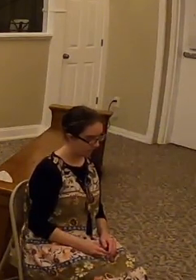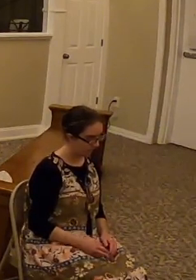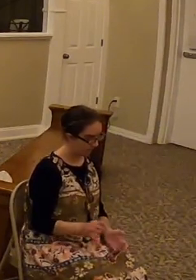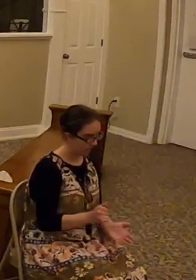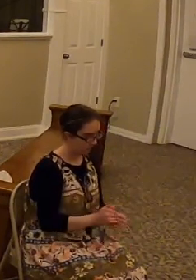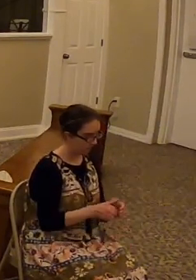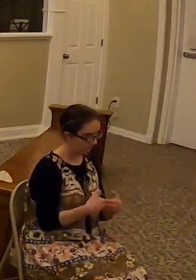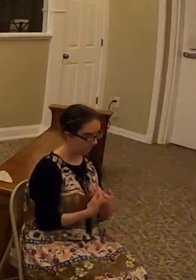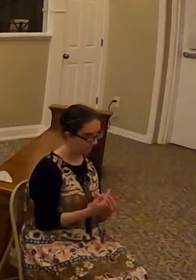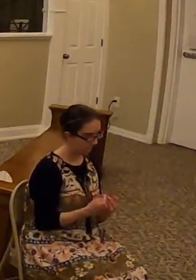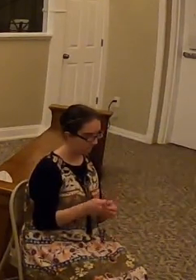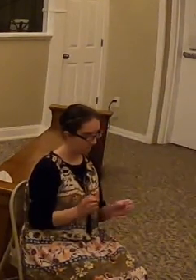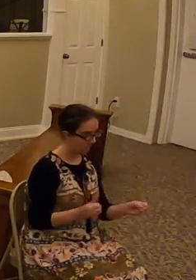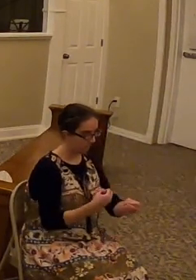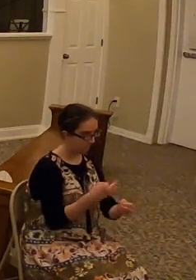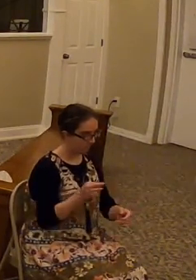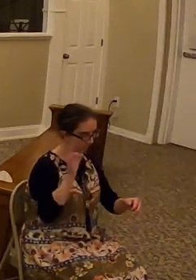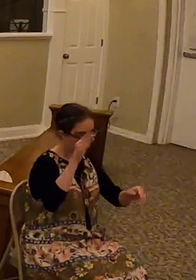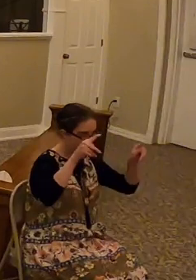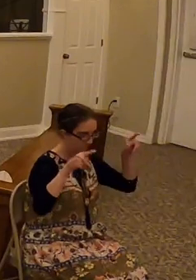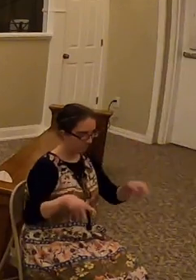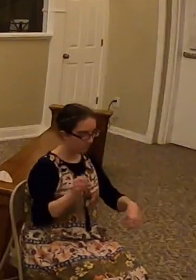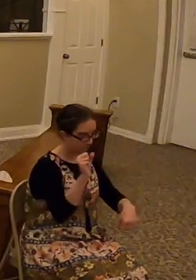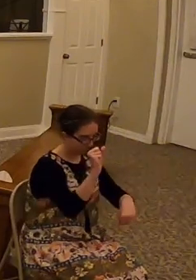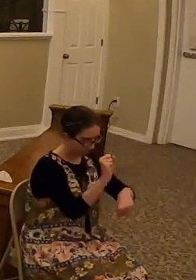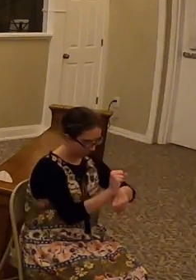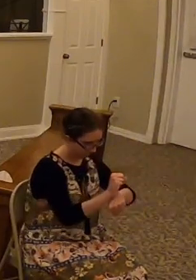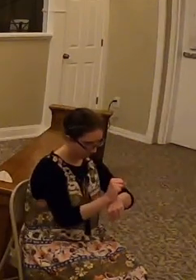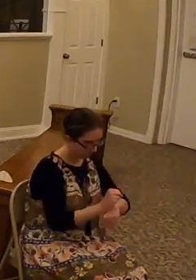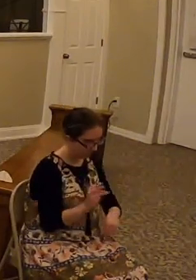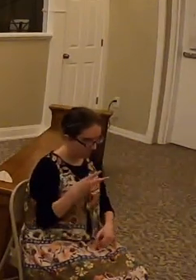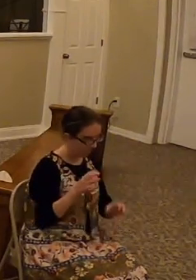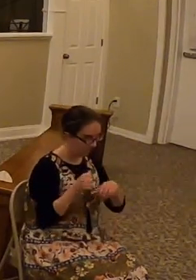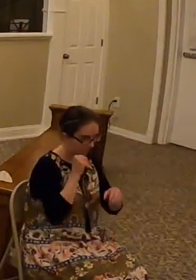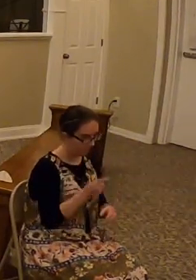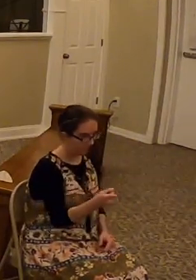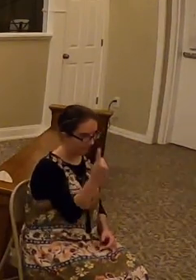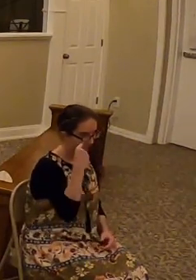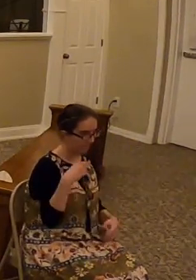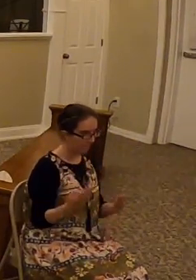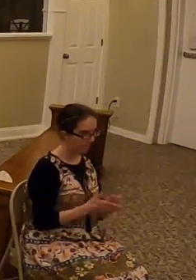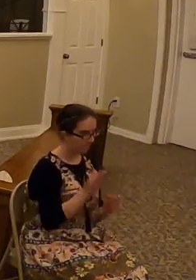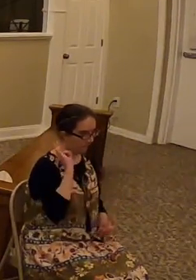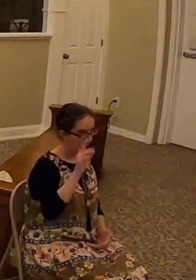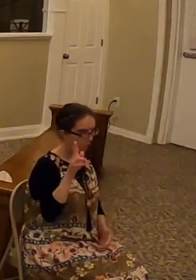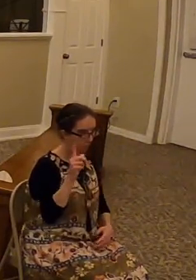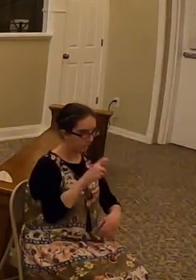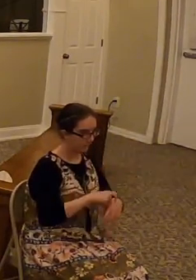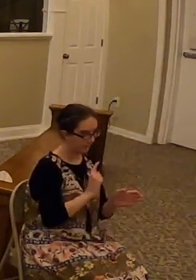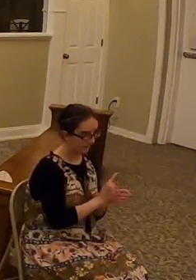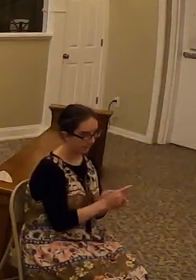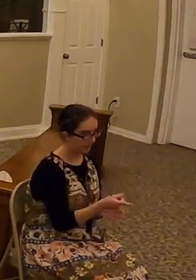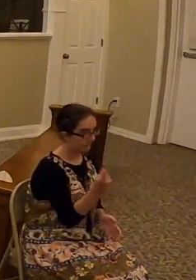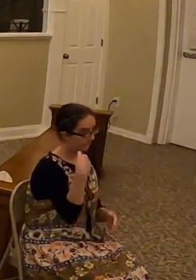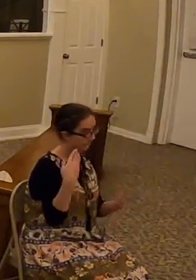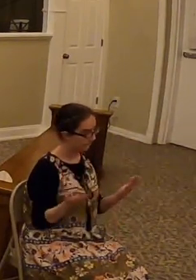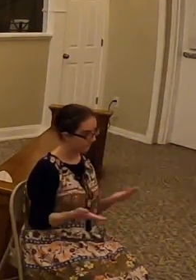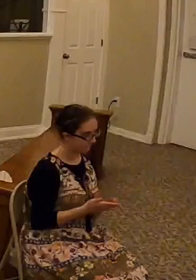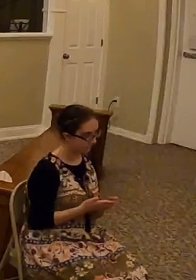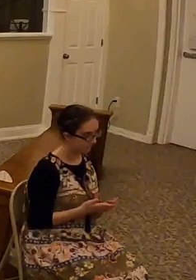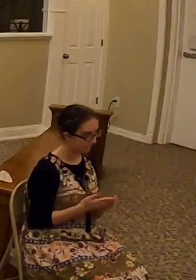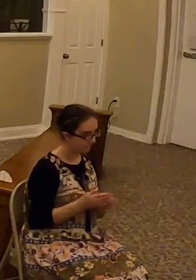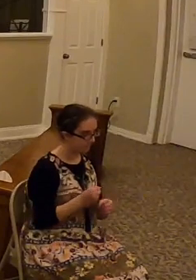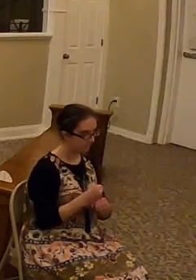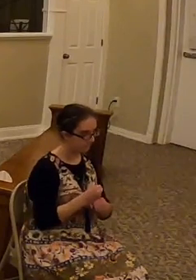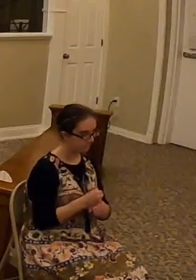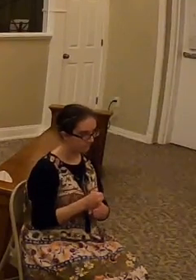And that's the way the office of a pastor works. We don't just come up here and preach three times a week and just come up here. And, you know, I